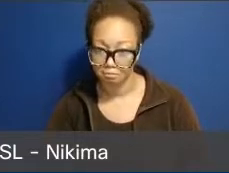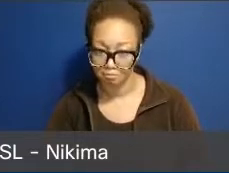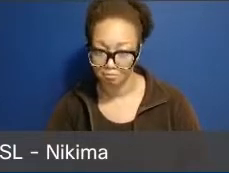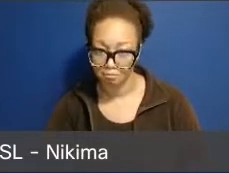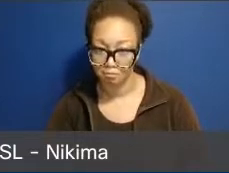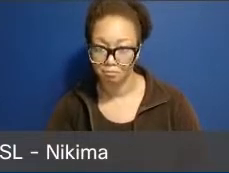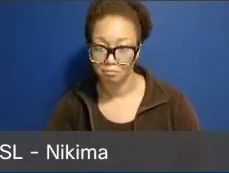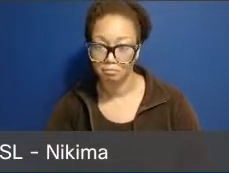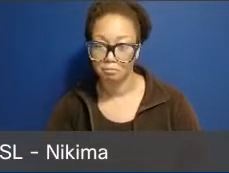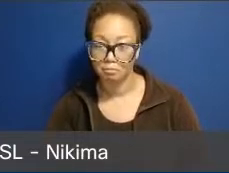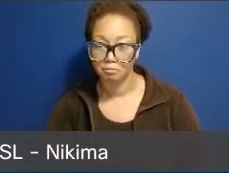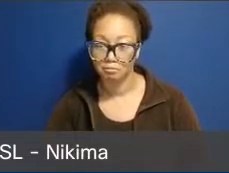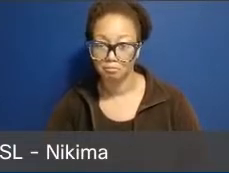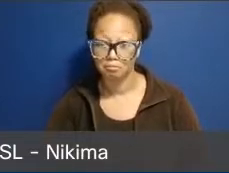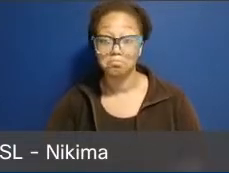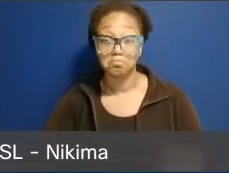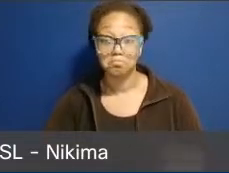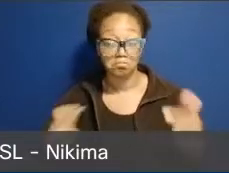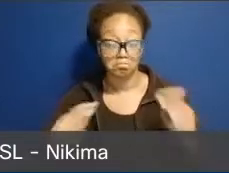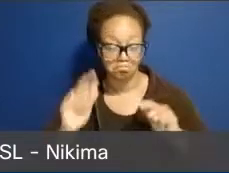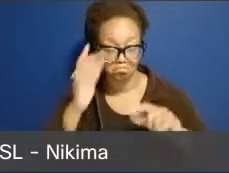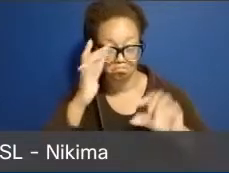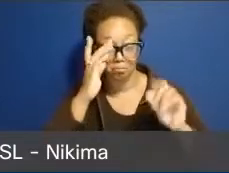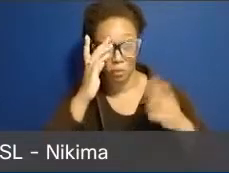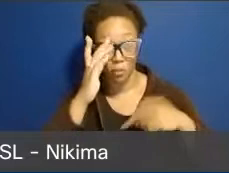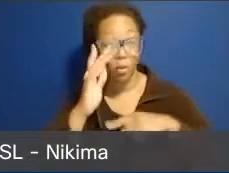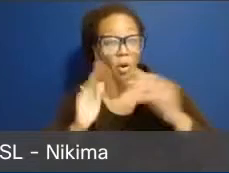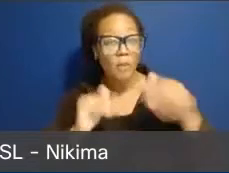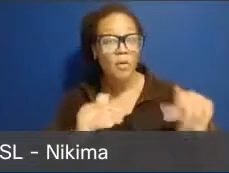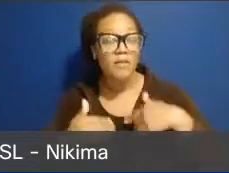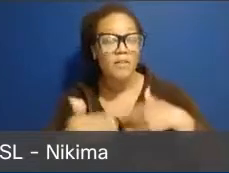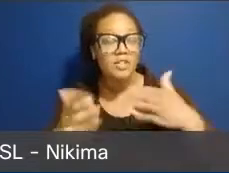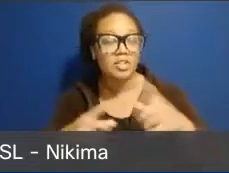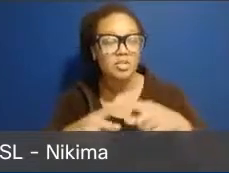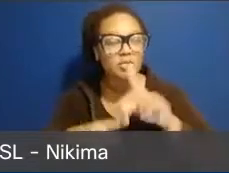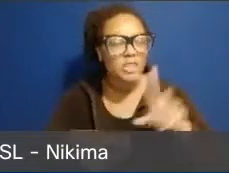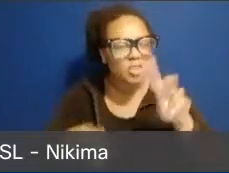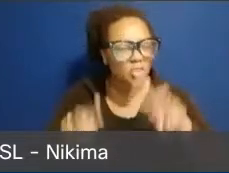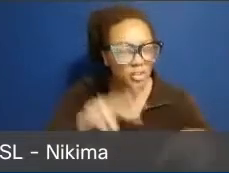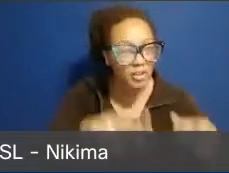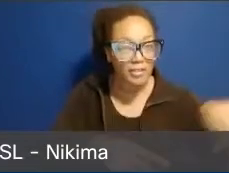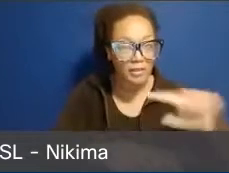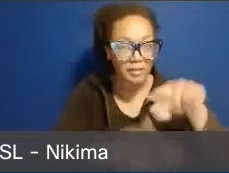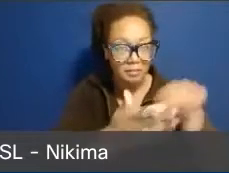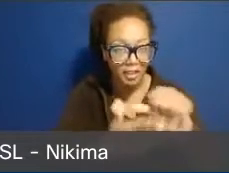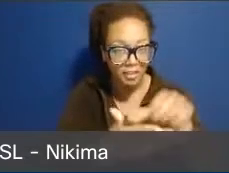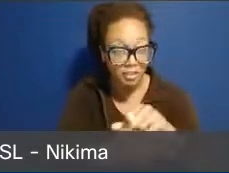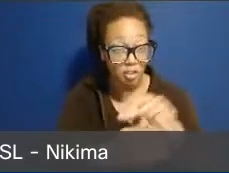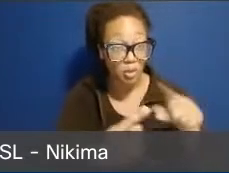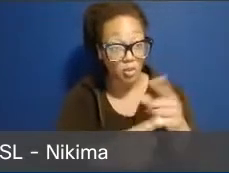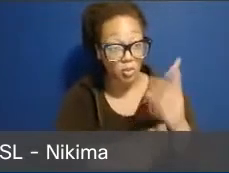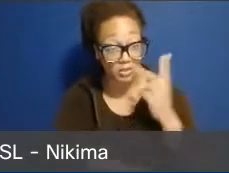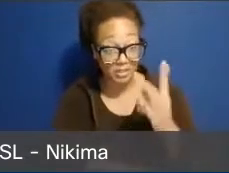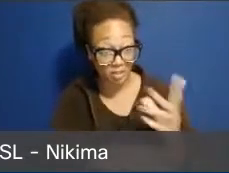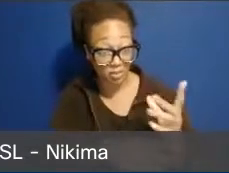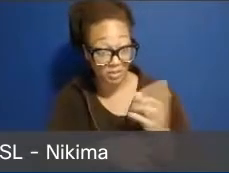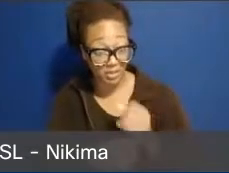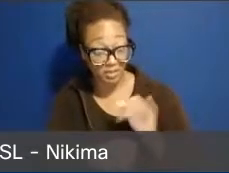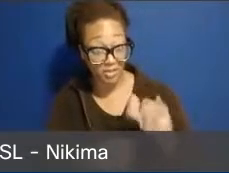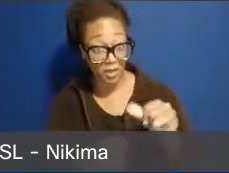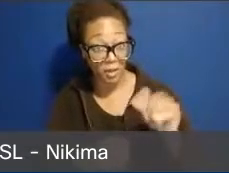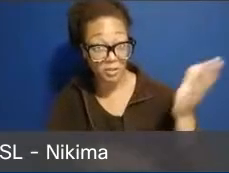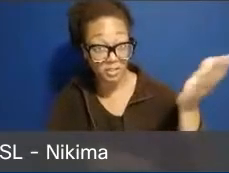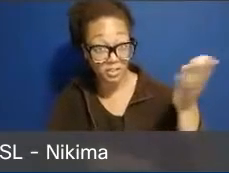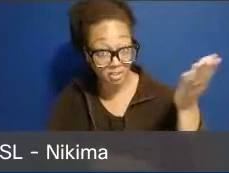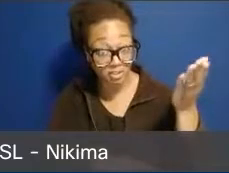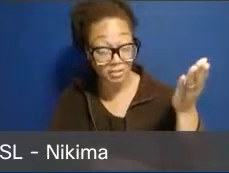We hope you will have the chance to take a closer look at these pages once you receive the presentation, and would like to once